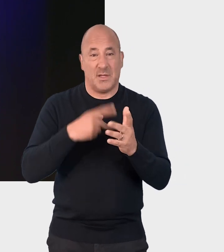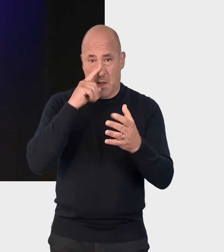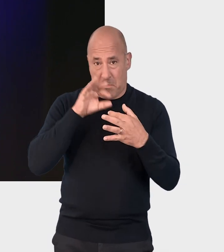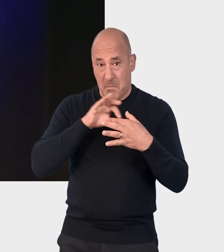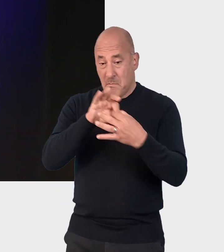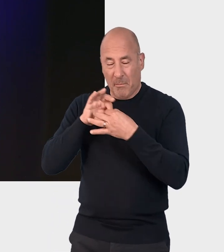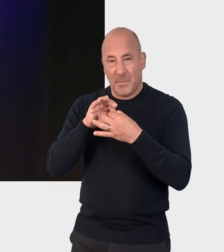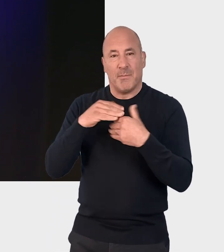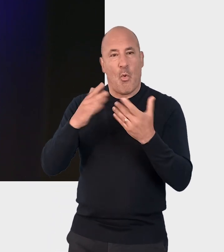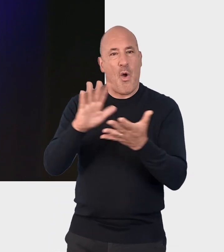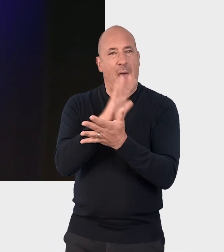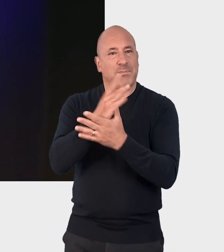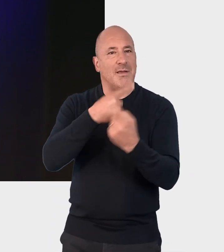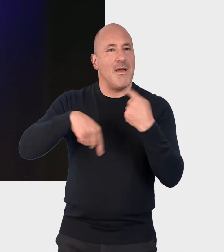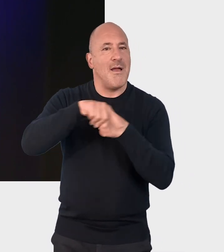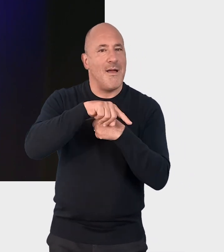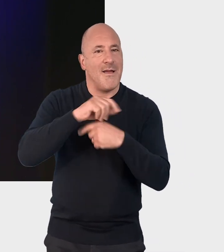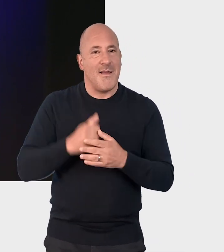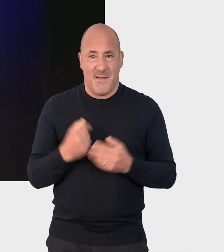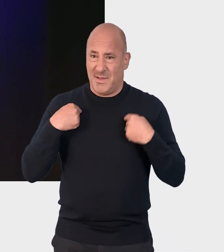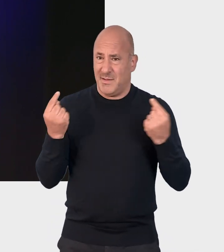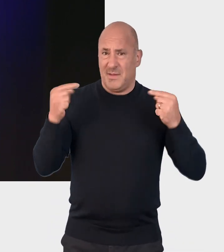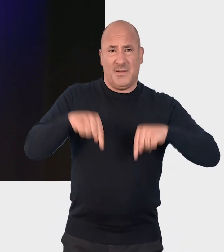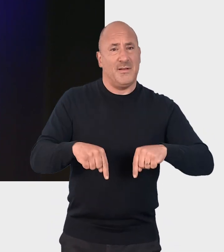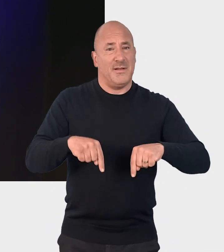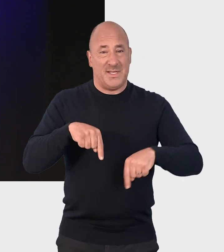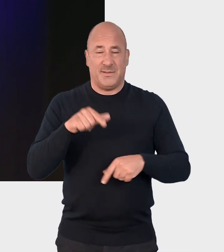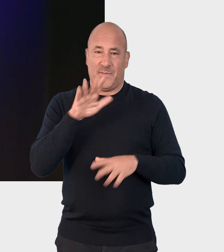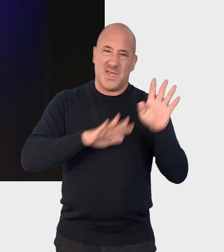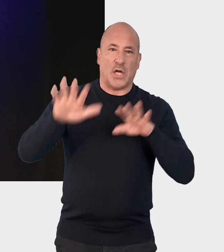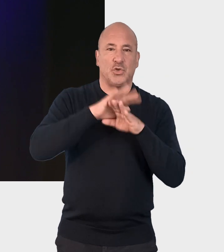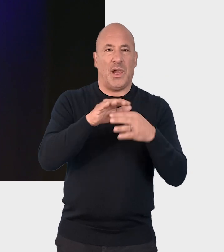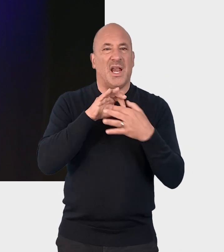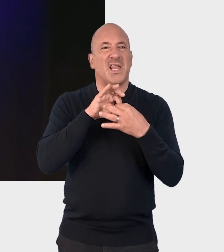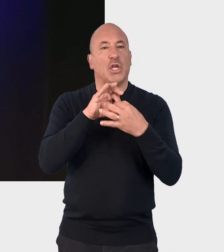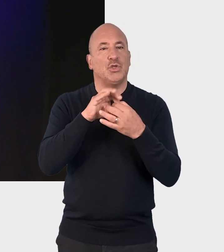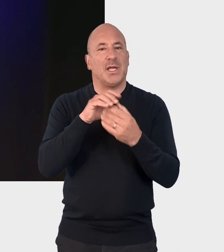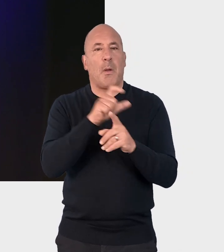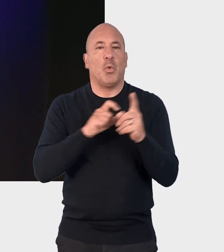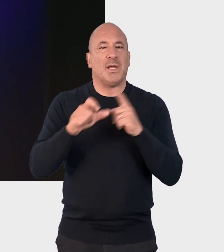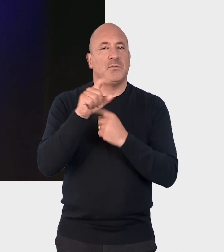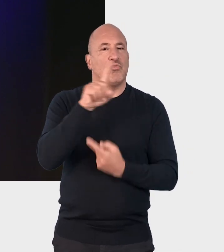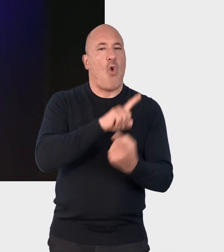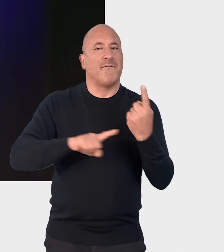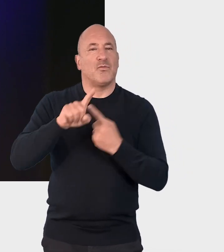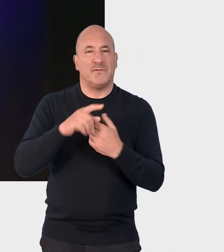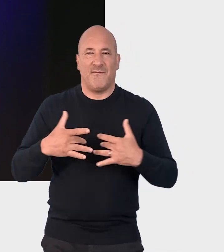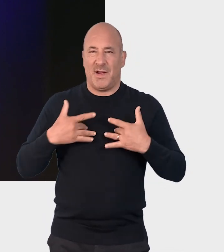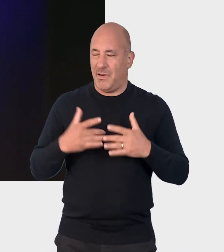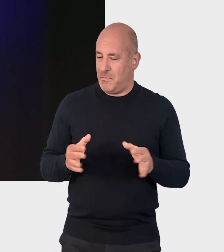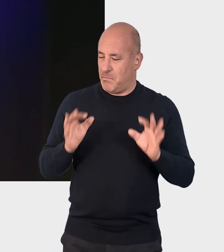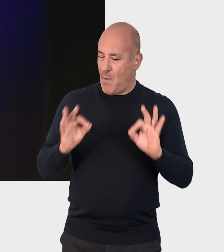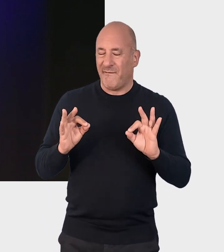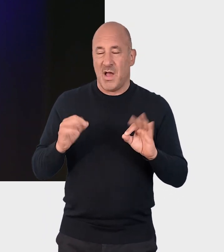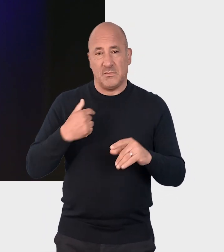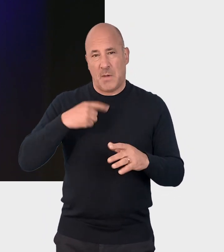If we can connect, we can create happier lives. And being here with you today now at this National Engaging